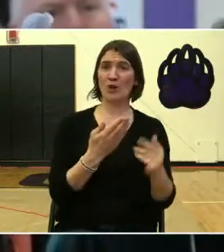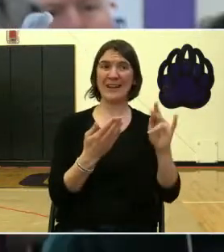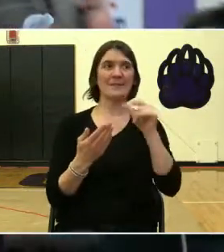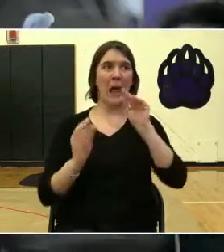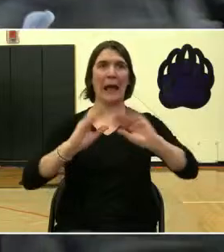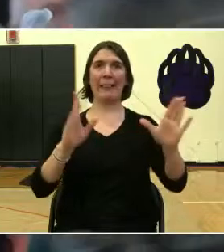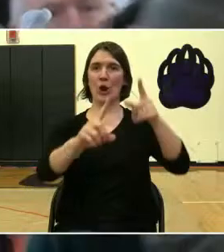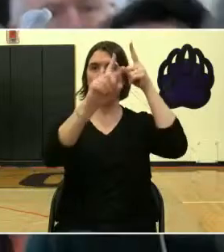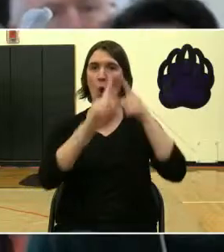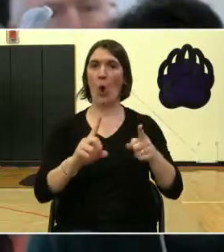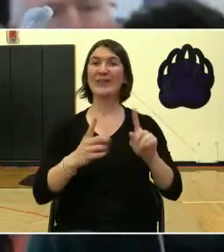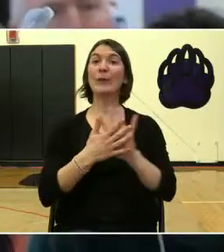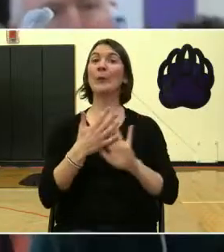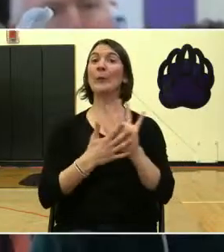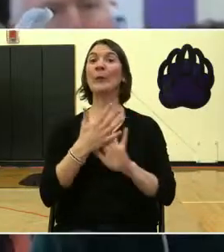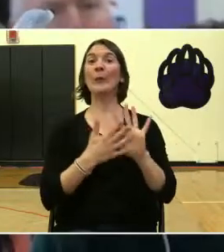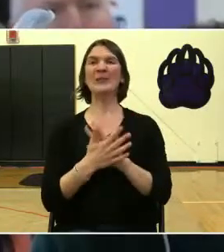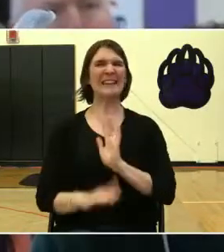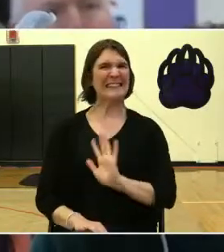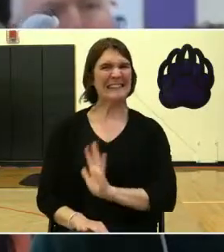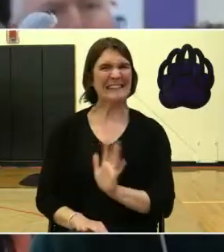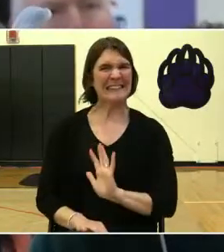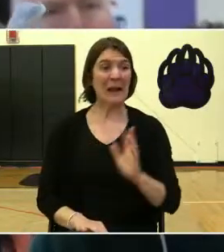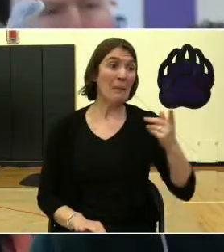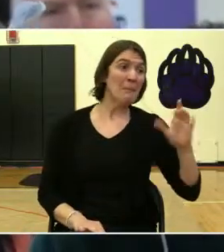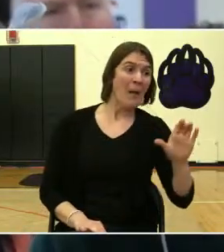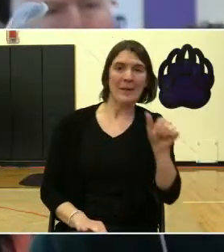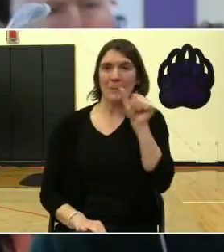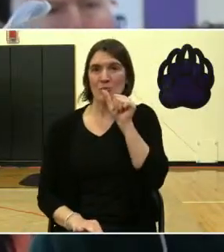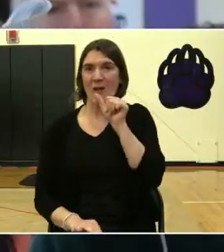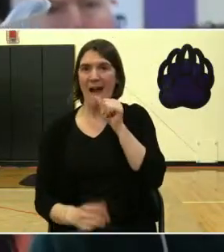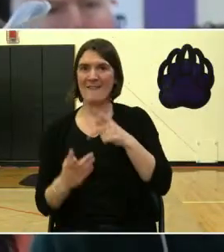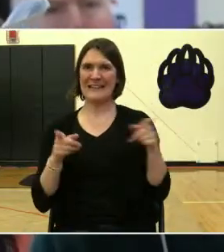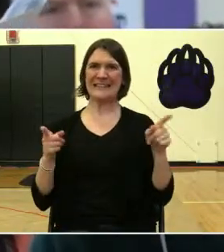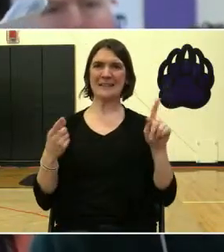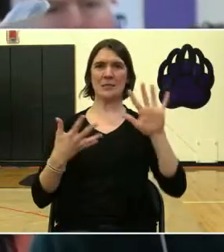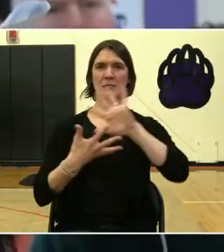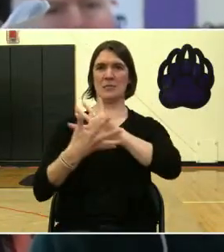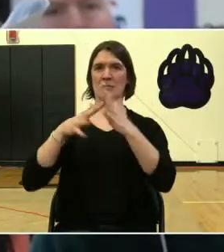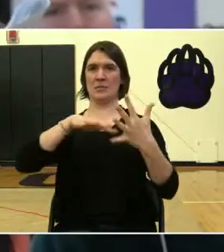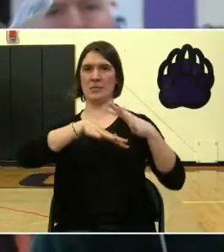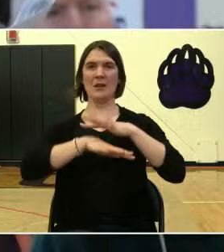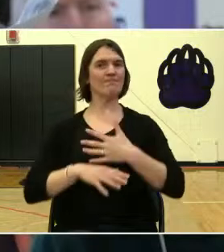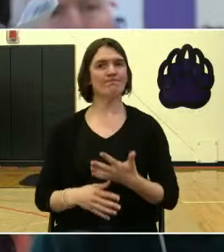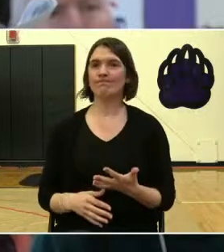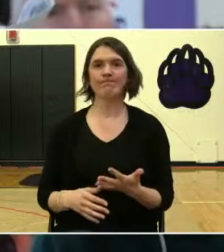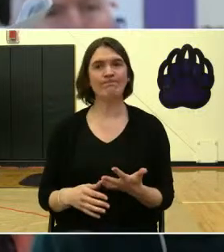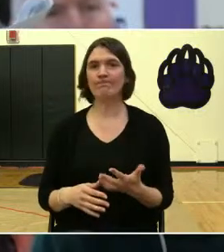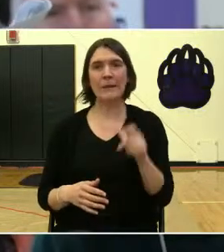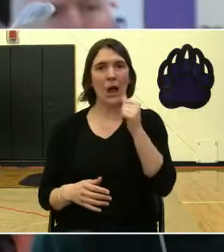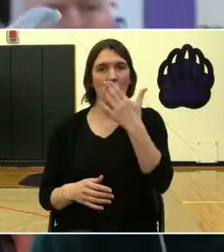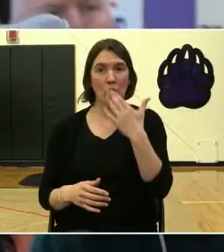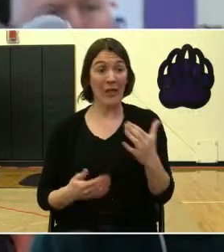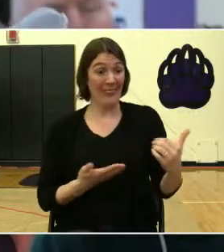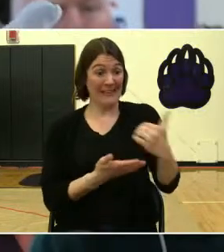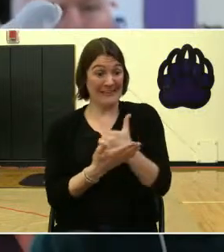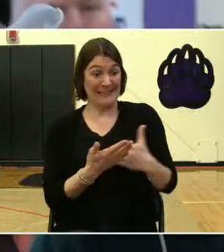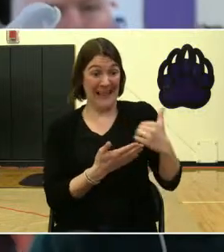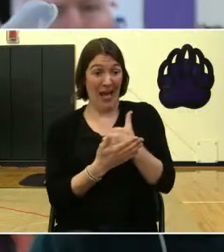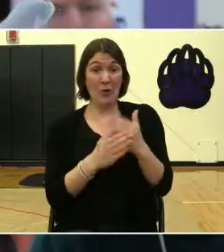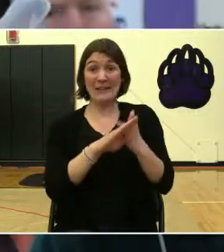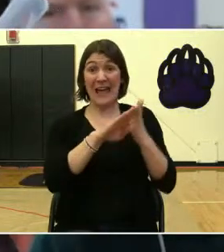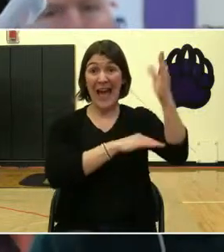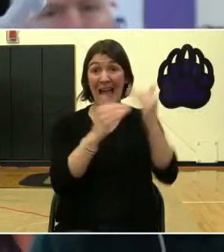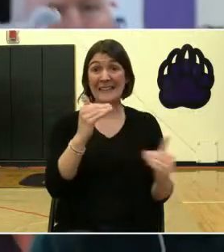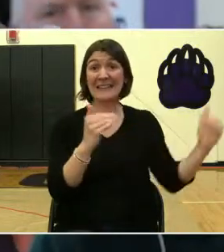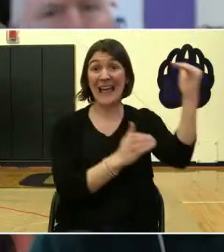unclear they think it blurs the boundaries between public and private initiatives and they think that the salary is excessive